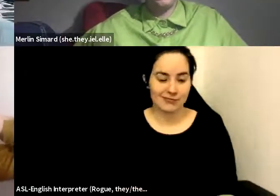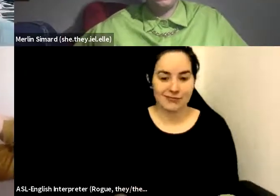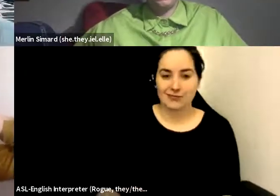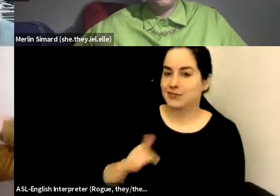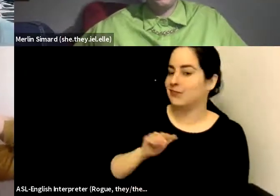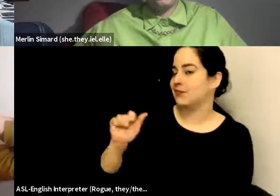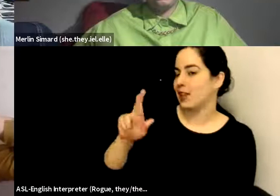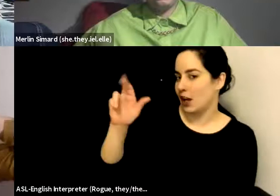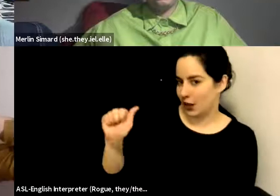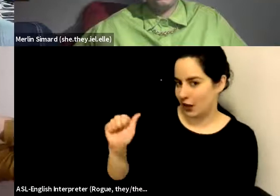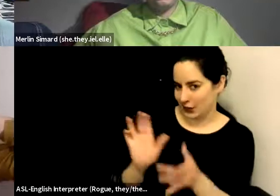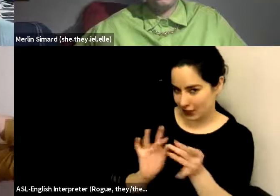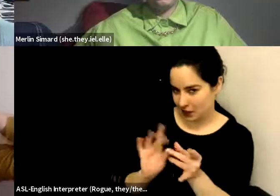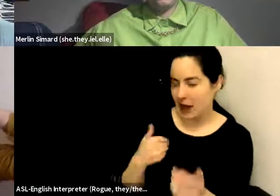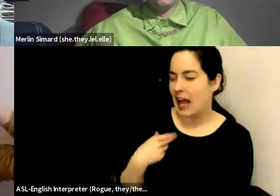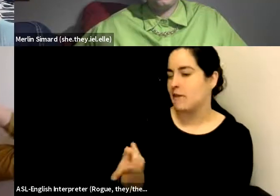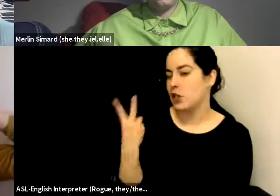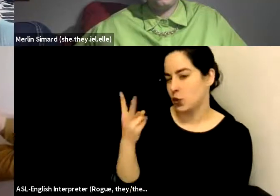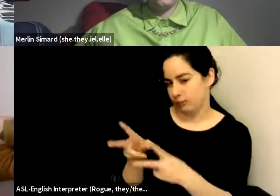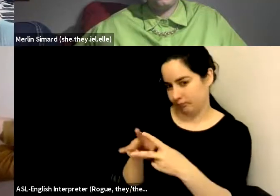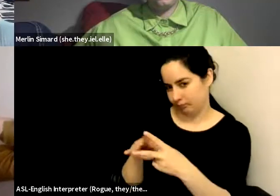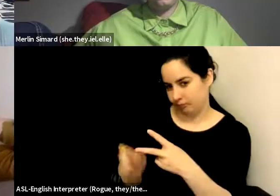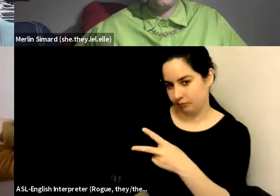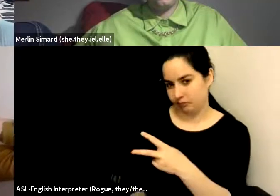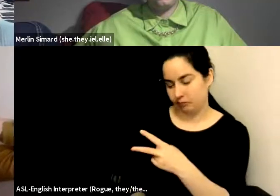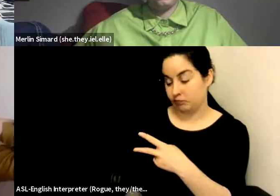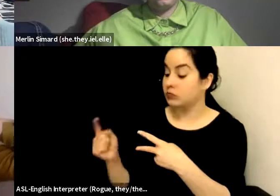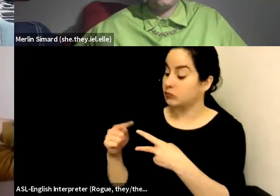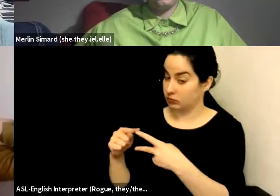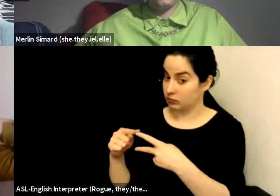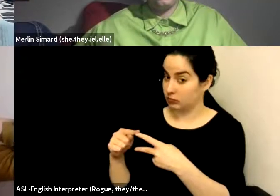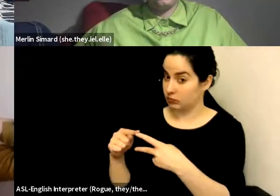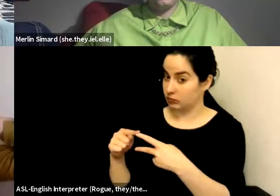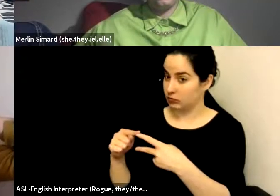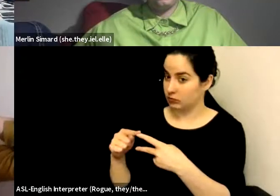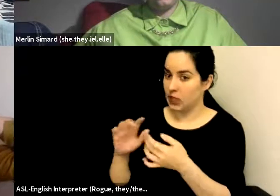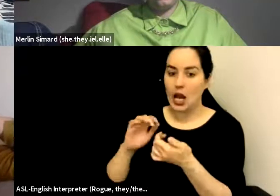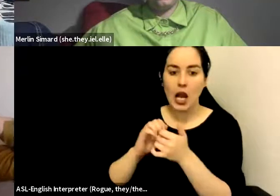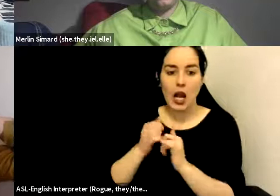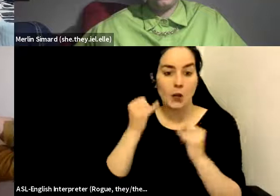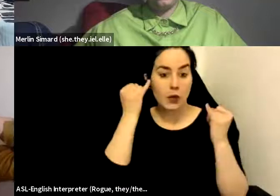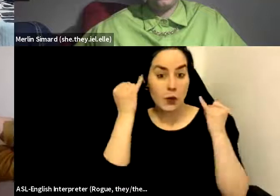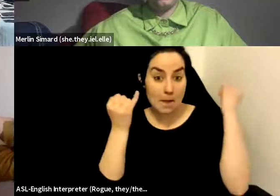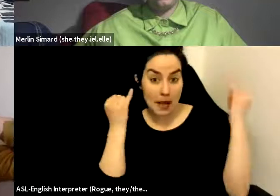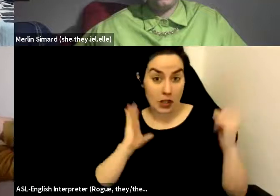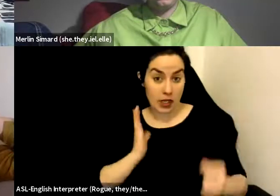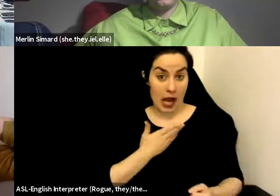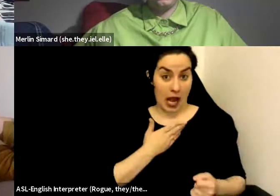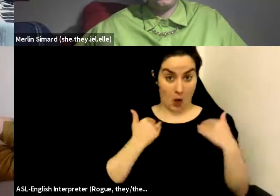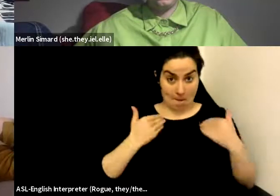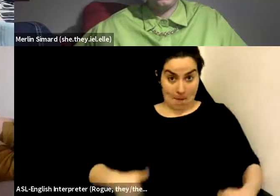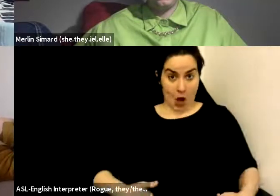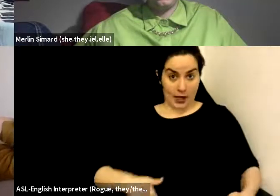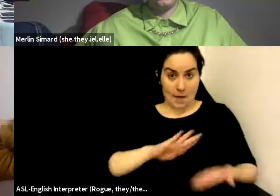speaking. I have two thoughts. One is, like, how do we imagine our bodies as landscapes? And back to this idea of